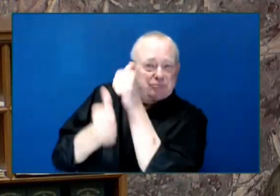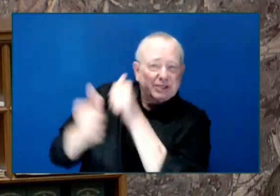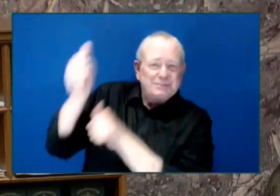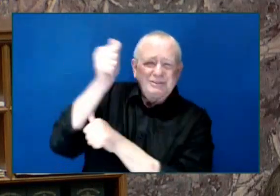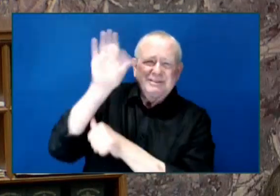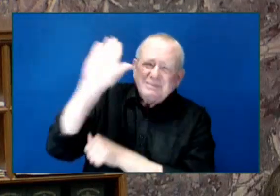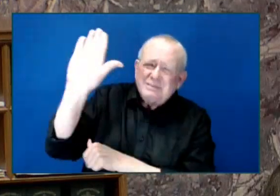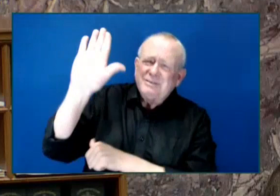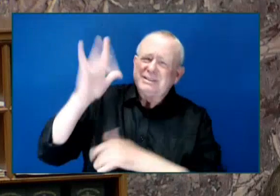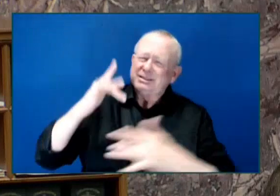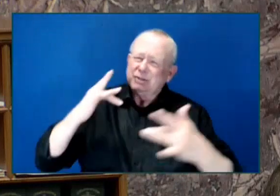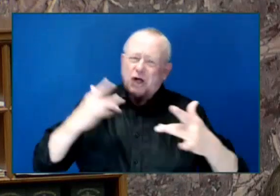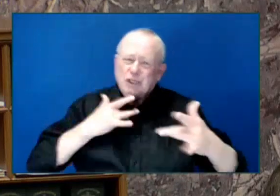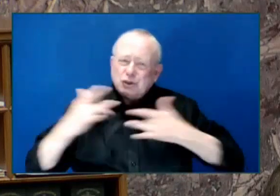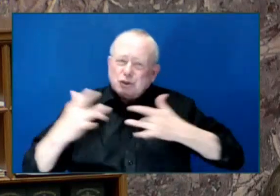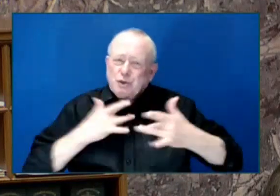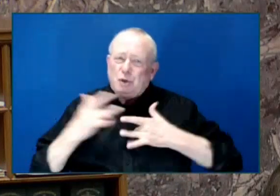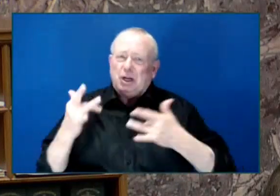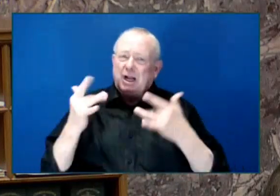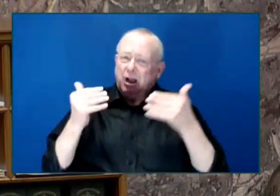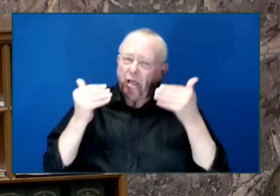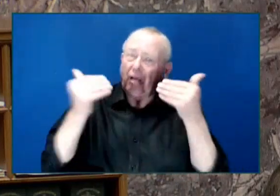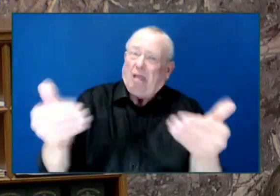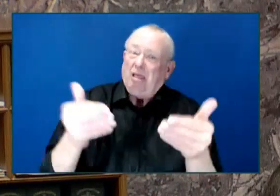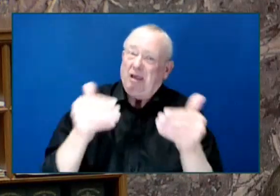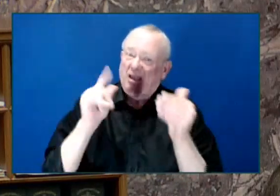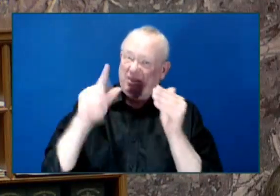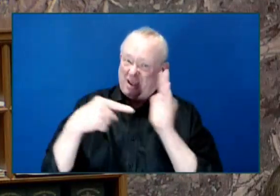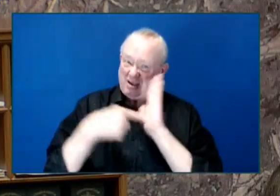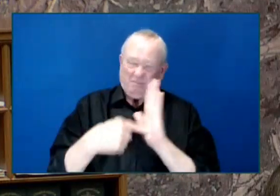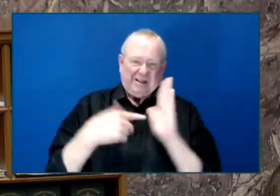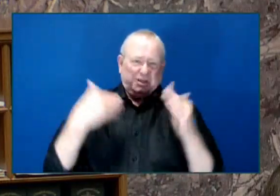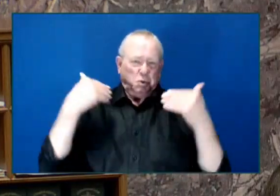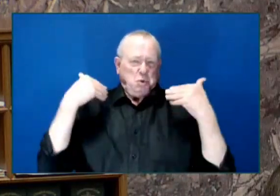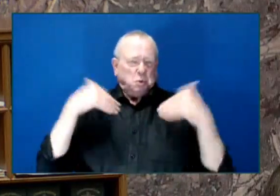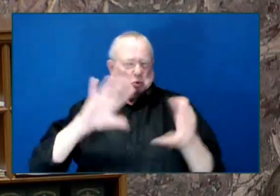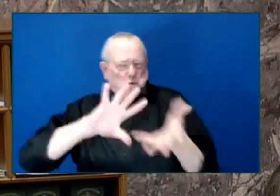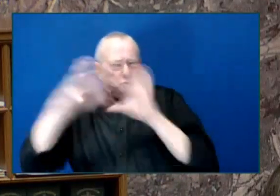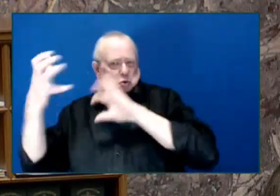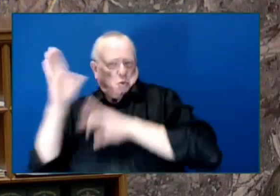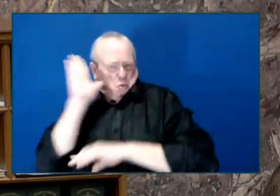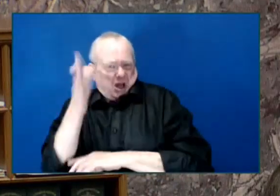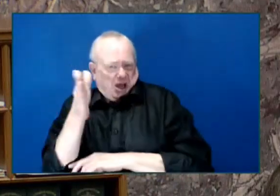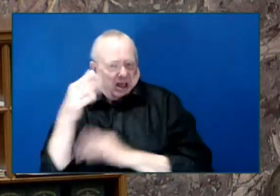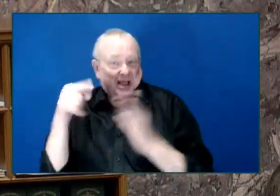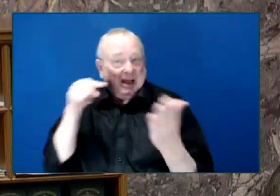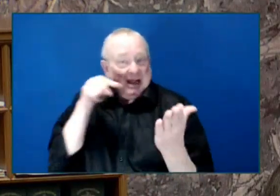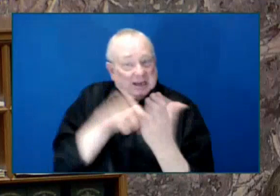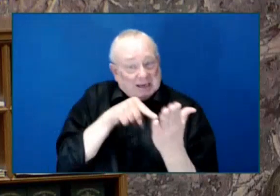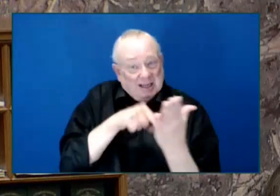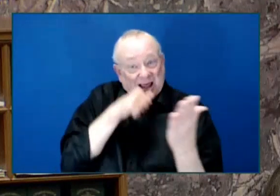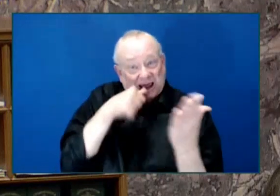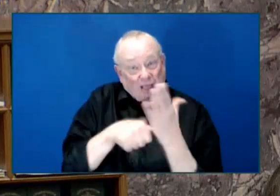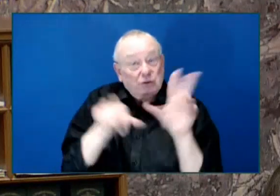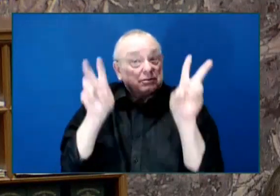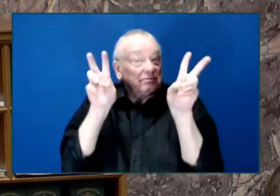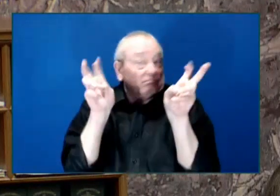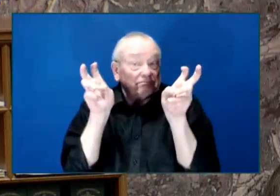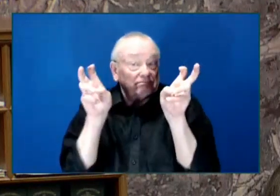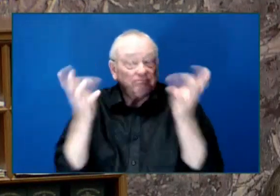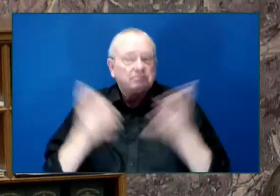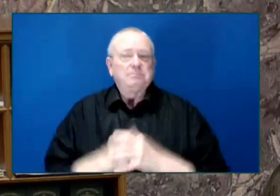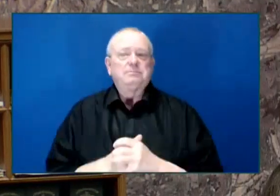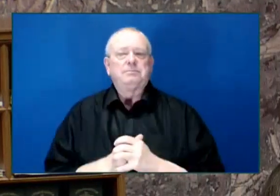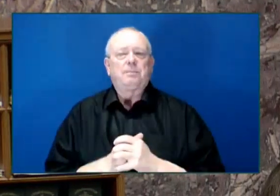with this discredited model. And I quote from the letter, "On April 28, 2023, we were